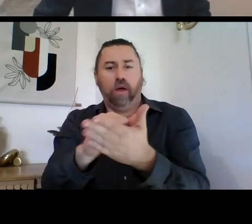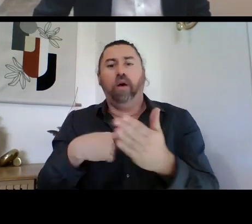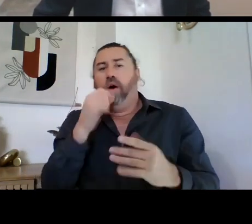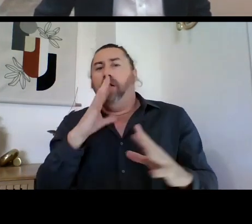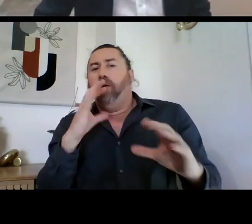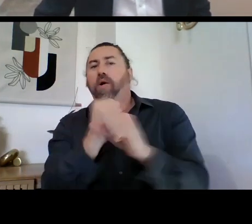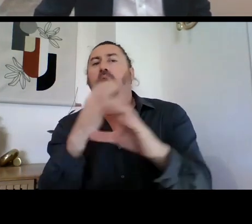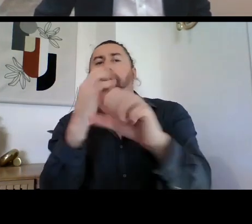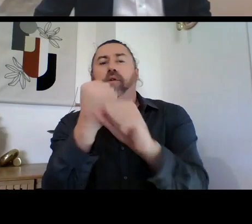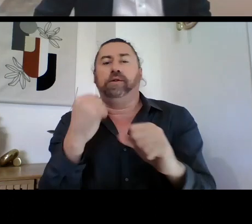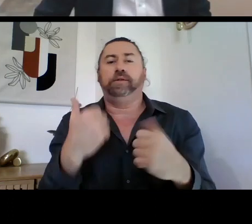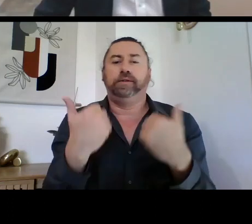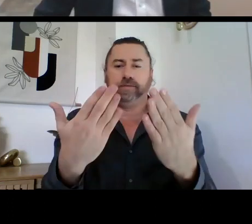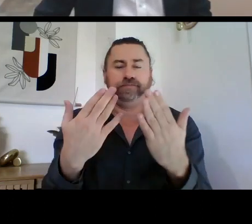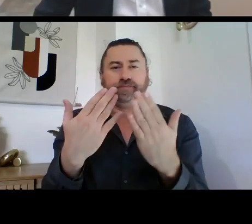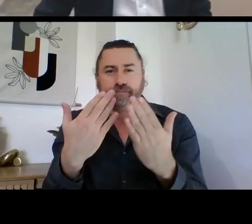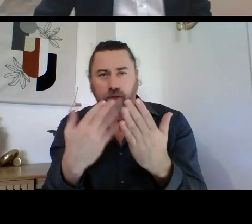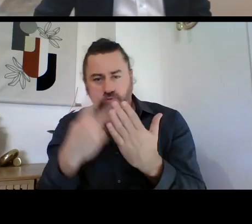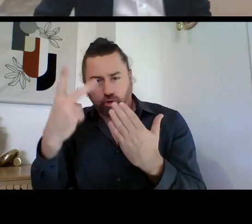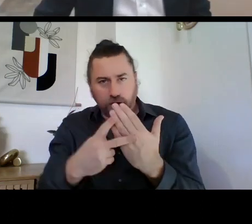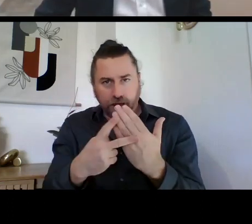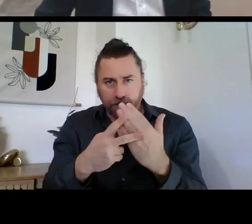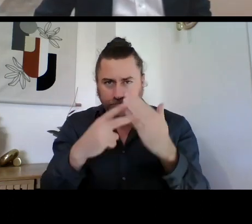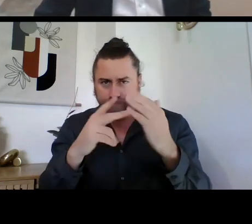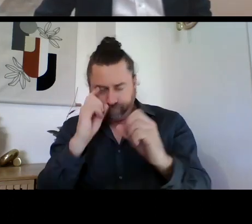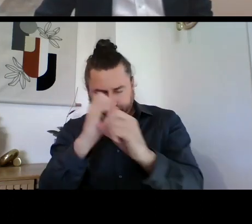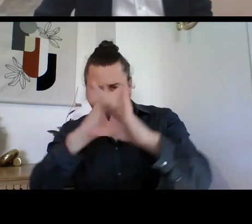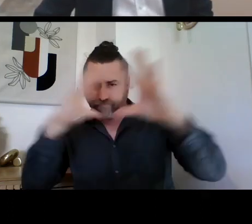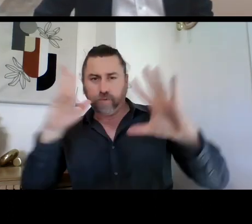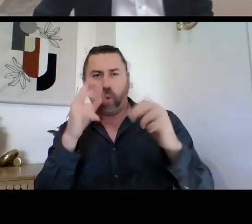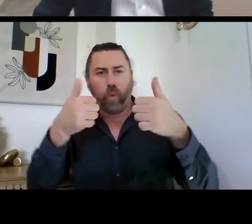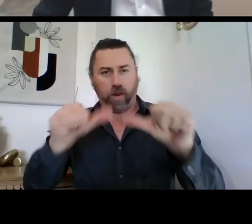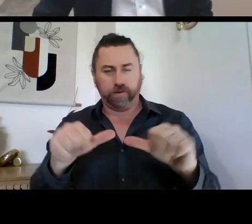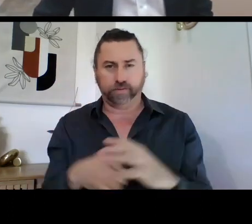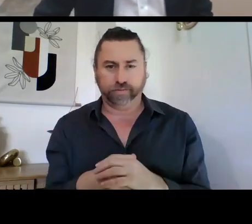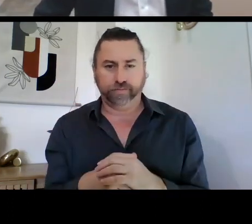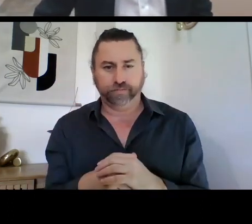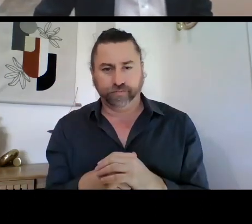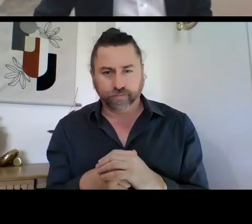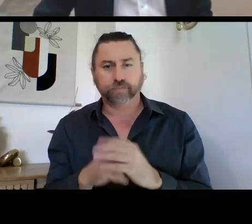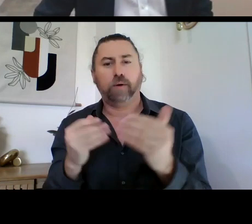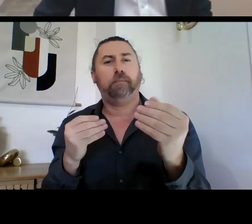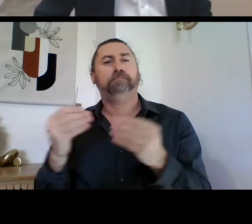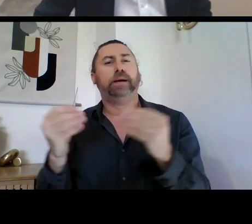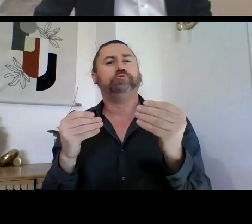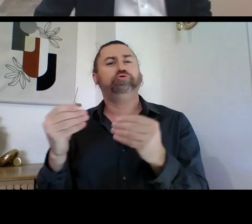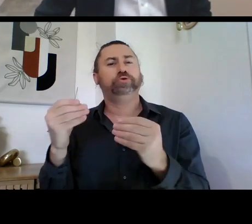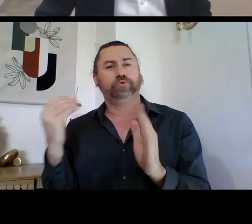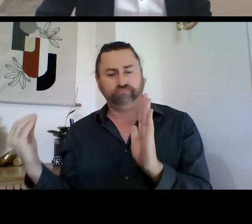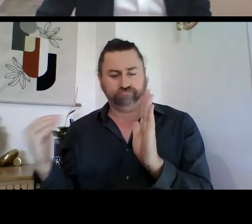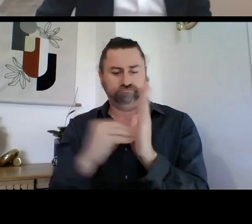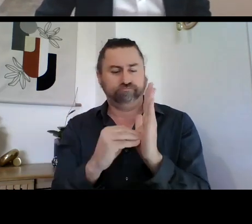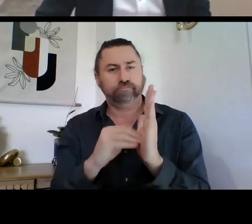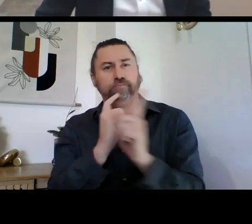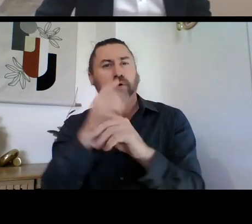are continuing to progress the program design. So the budget included some key